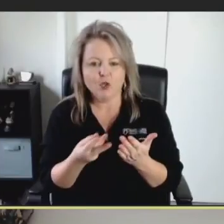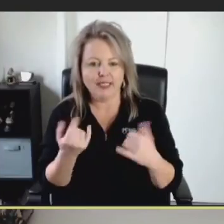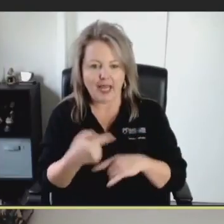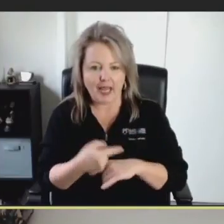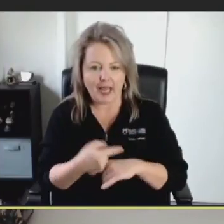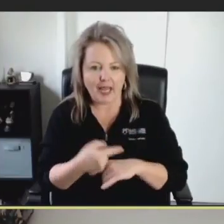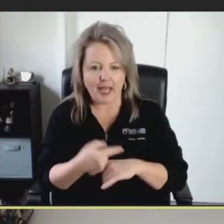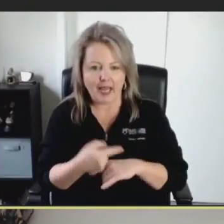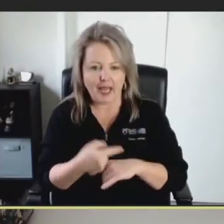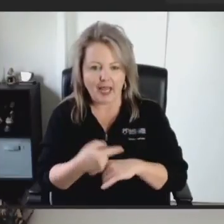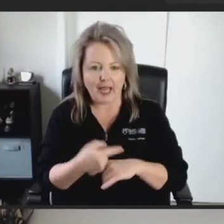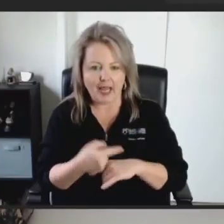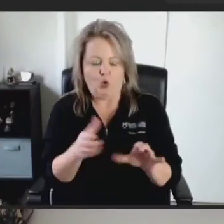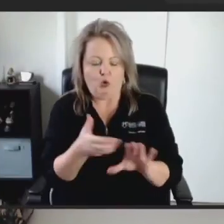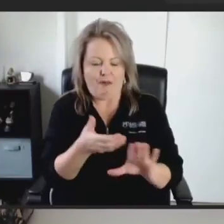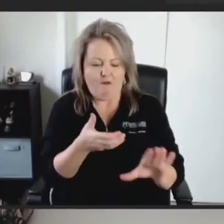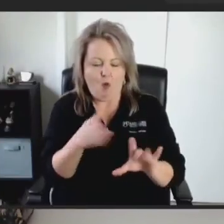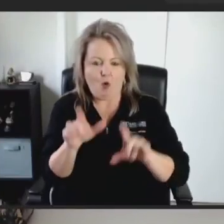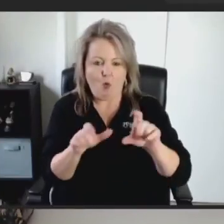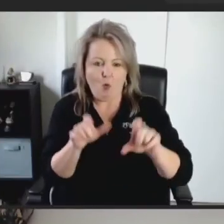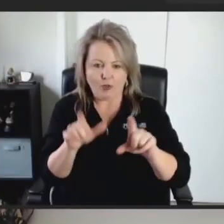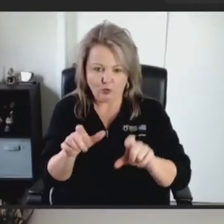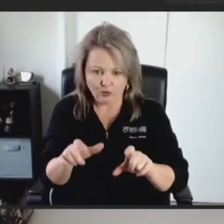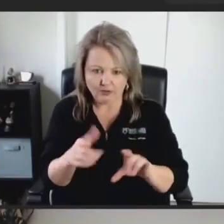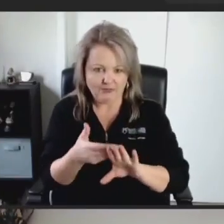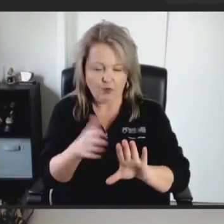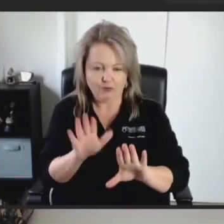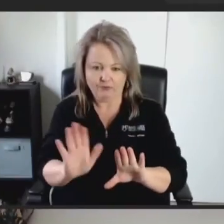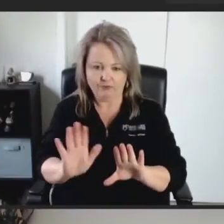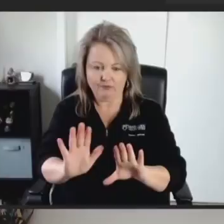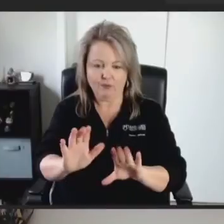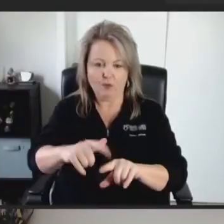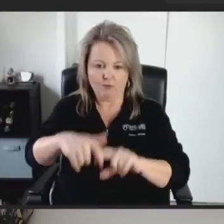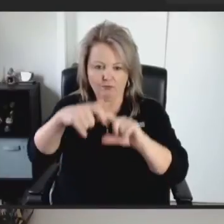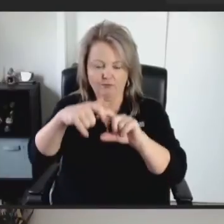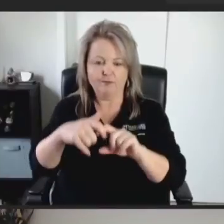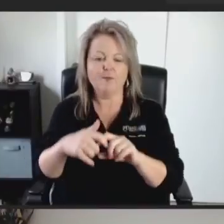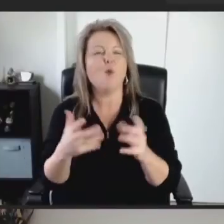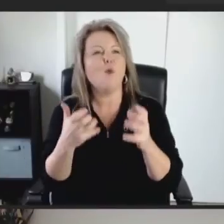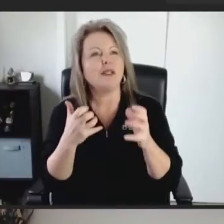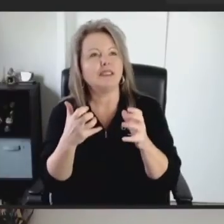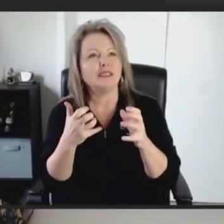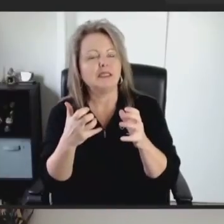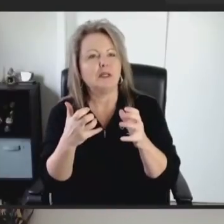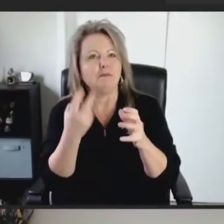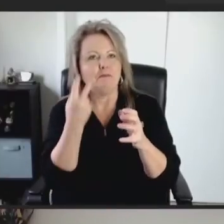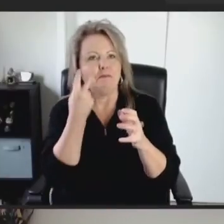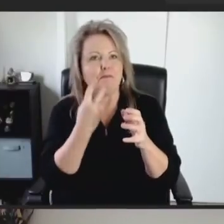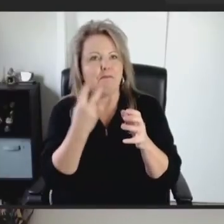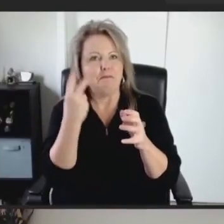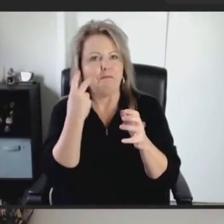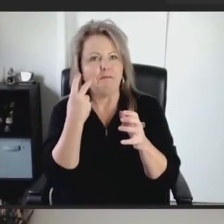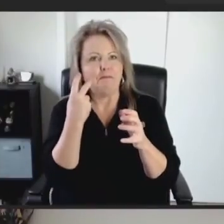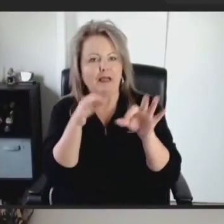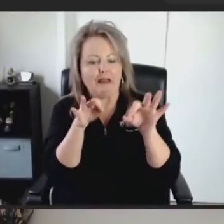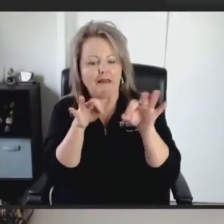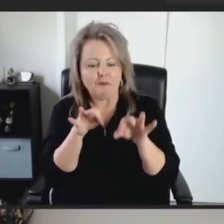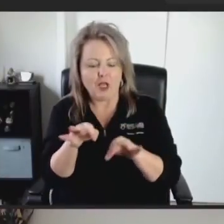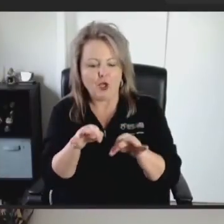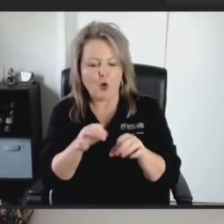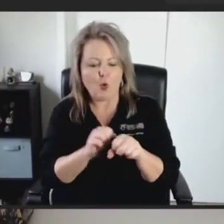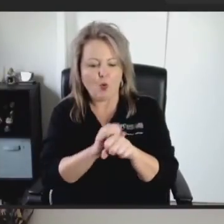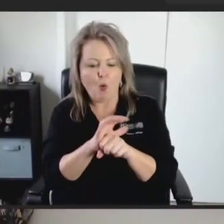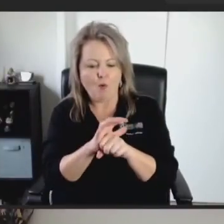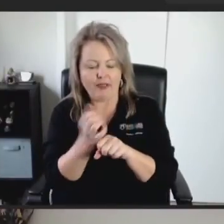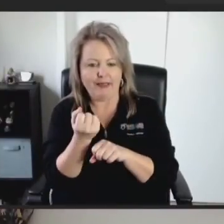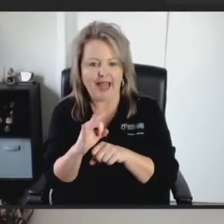we'll do this before we get to questions, but give some overview of COVID-19 vaccine, about what to